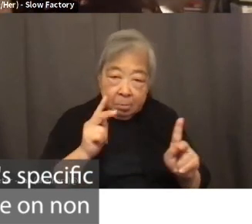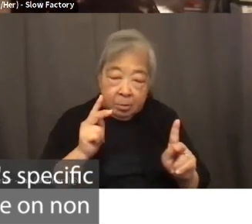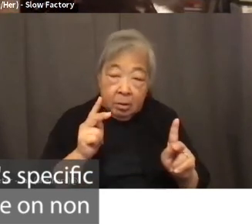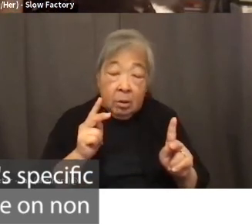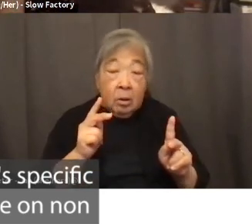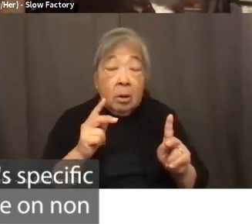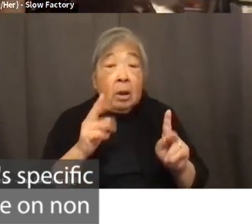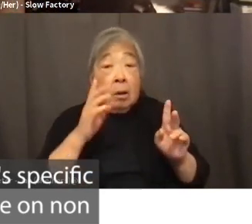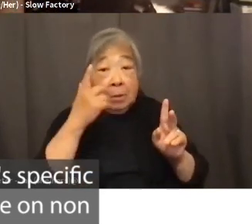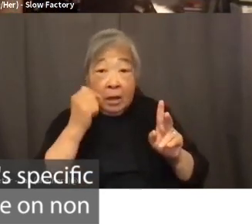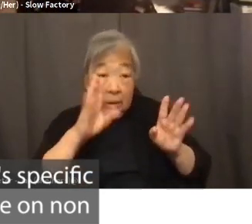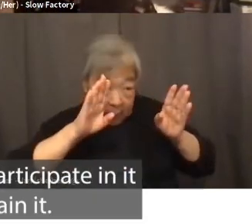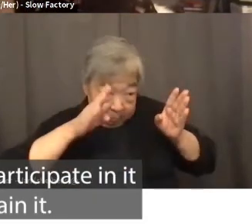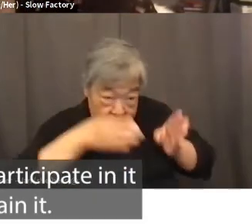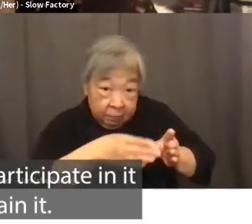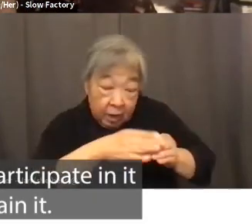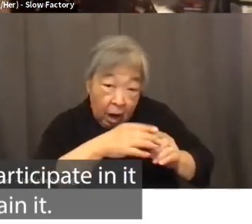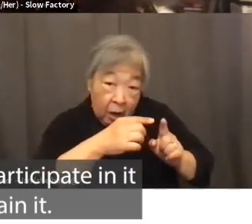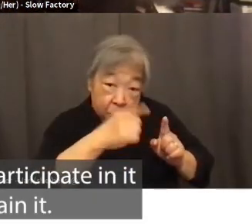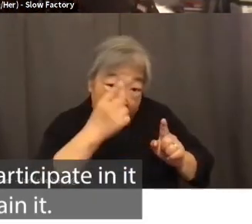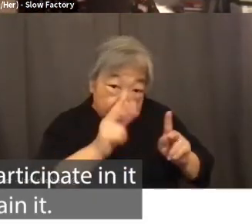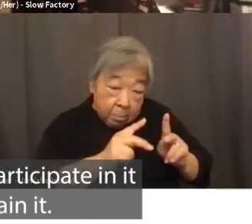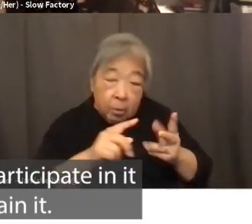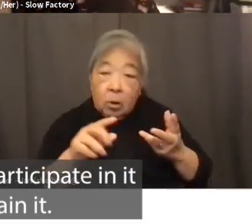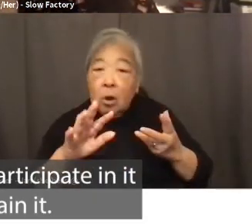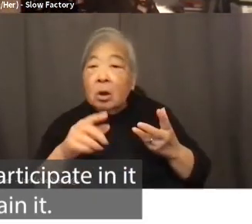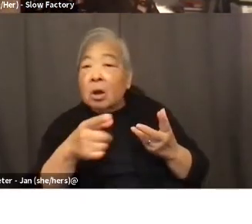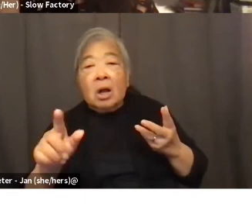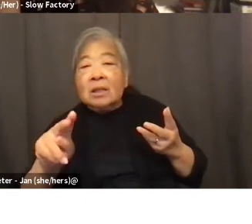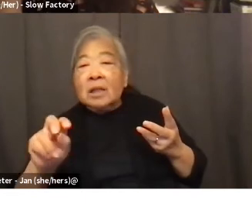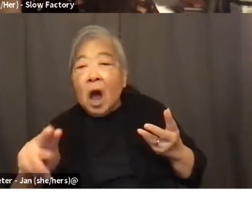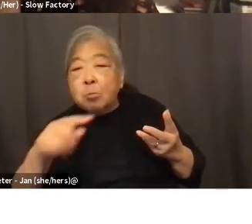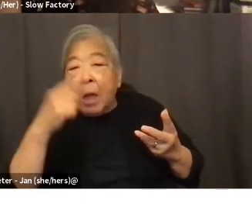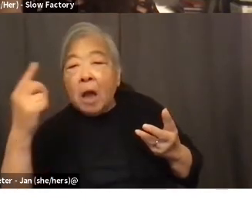to Black people, all non-Black people can participate in it and maintain it.